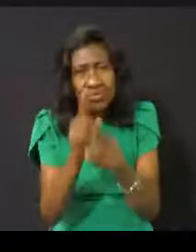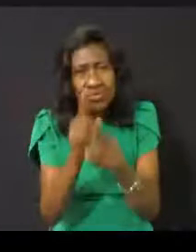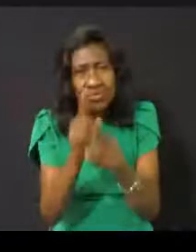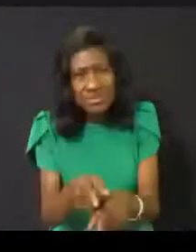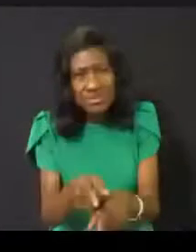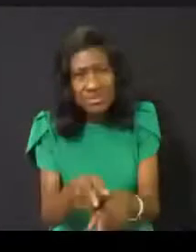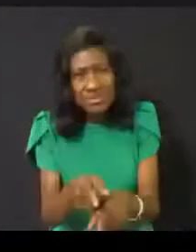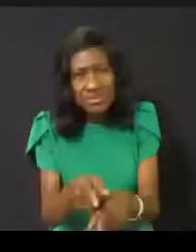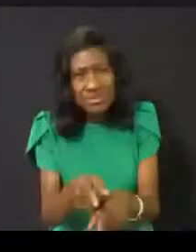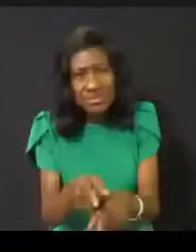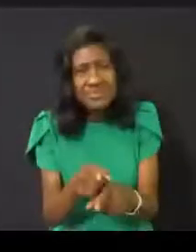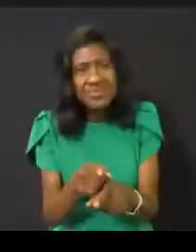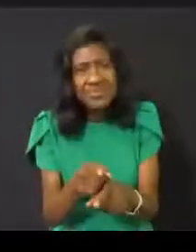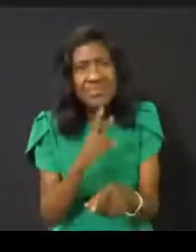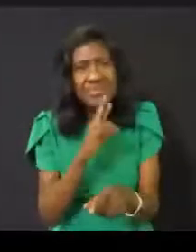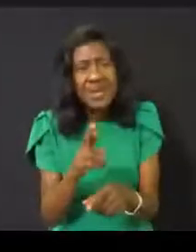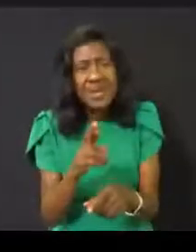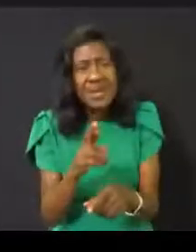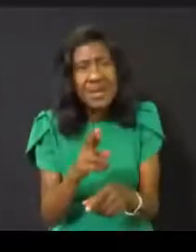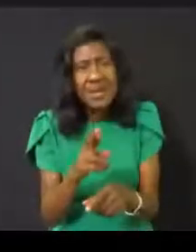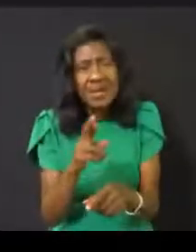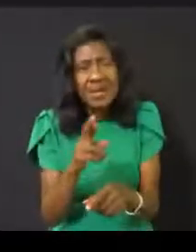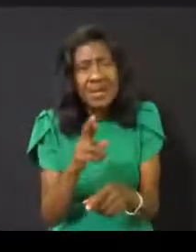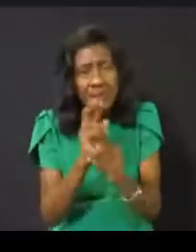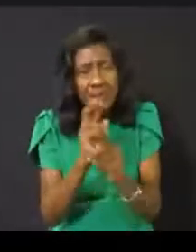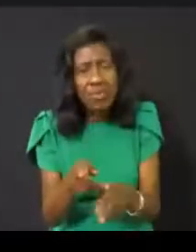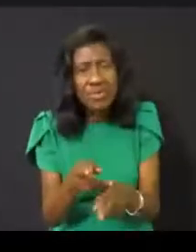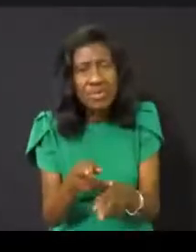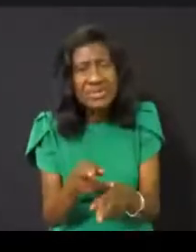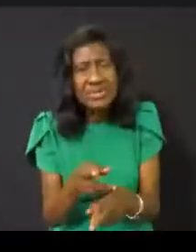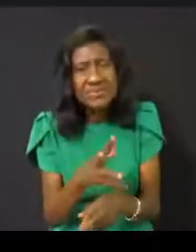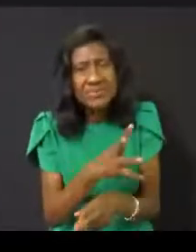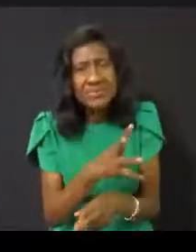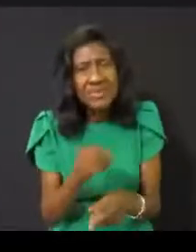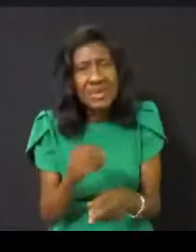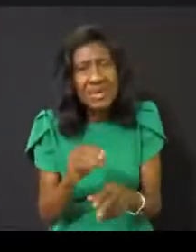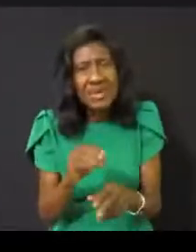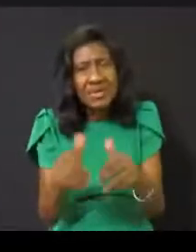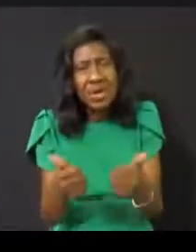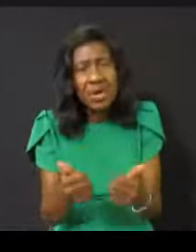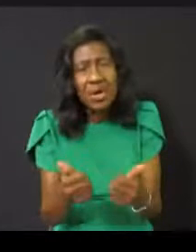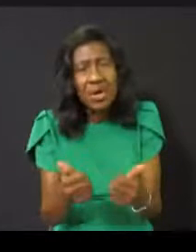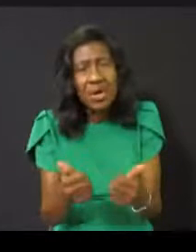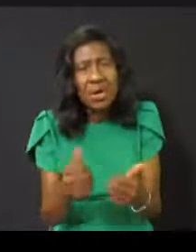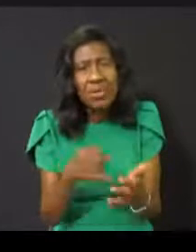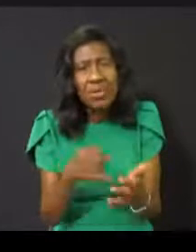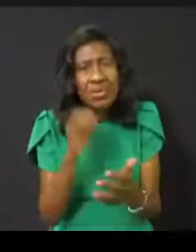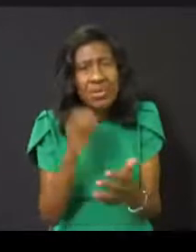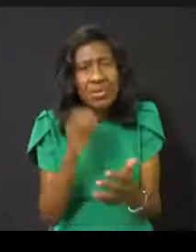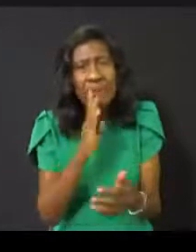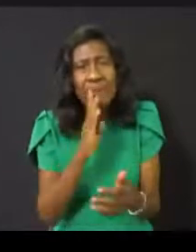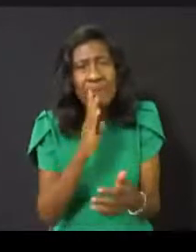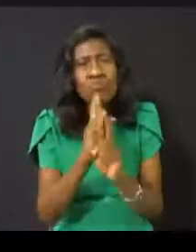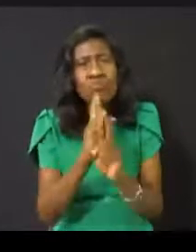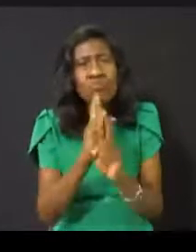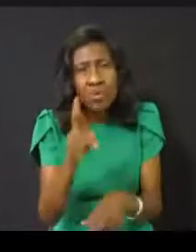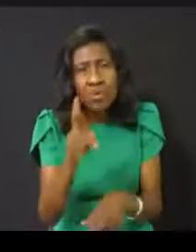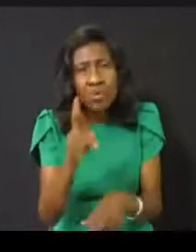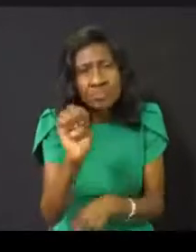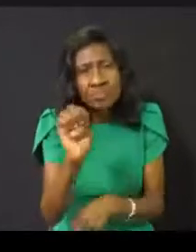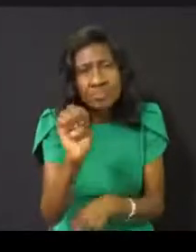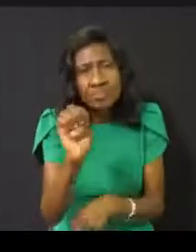reported and how that's going in the pilot and how it will be reported going forward, i.e. the results, how are